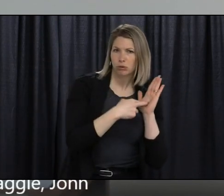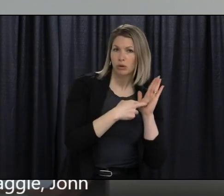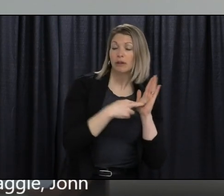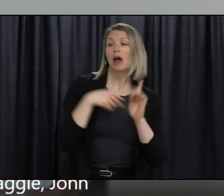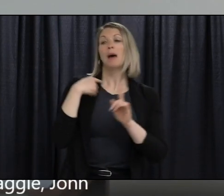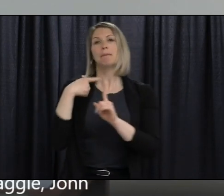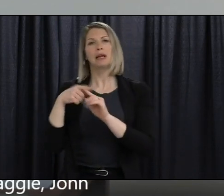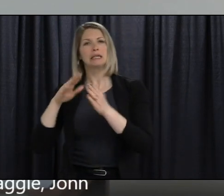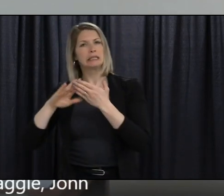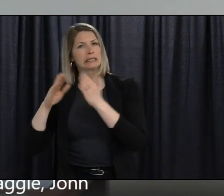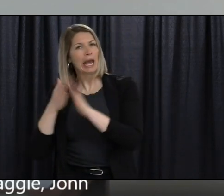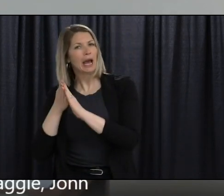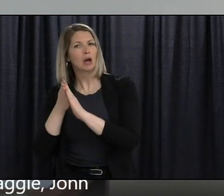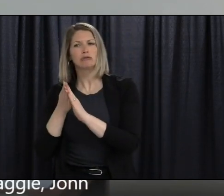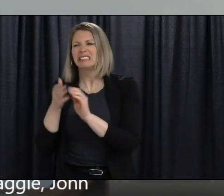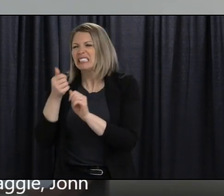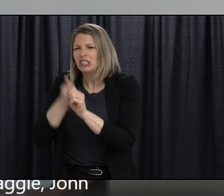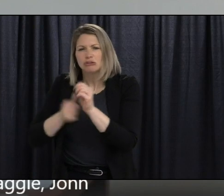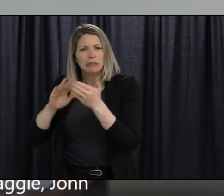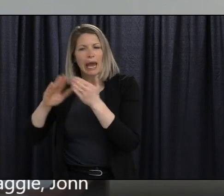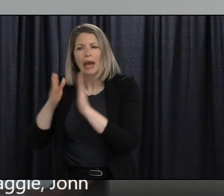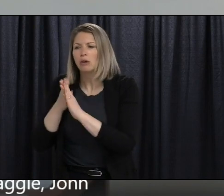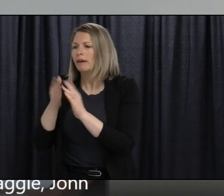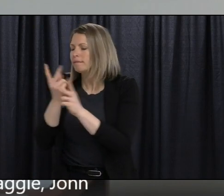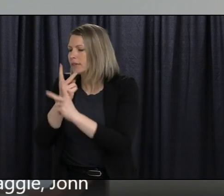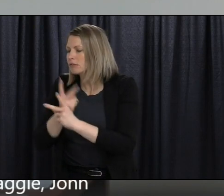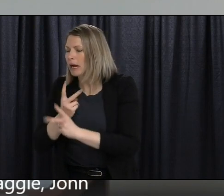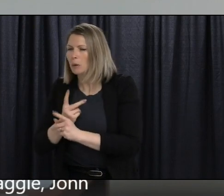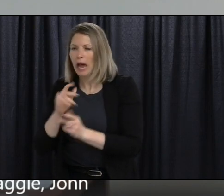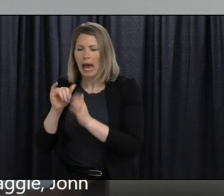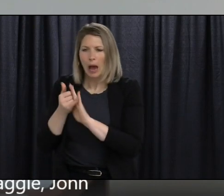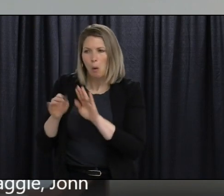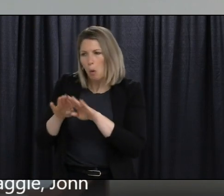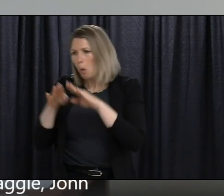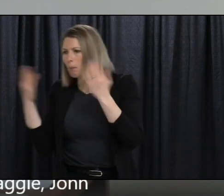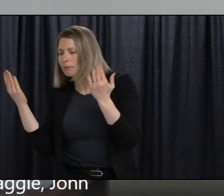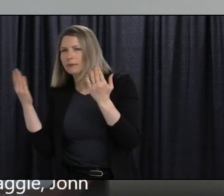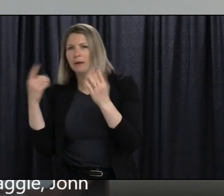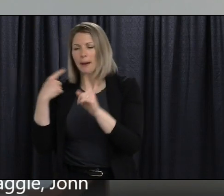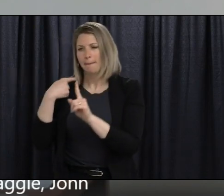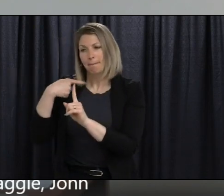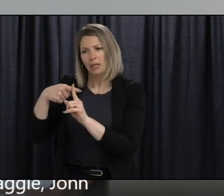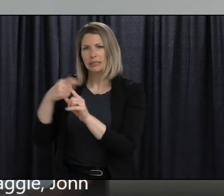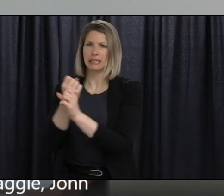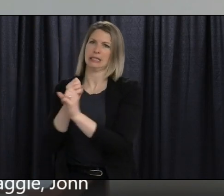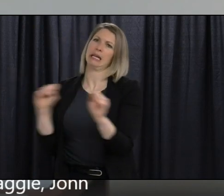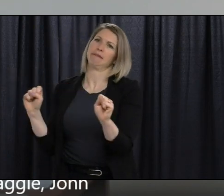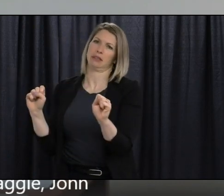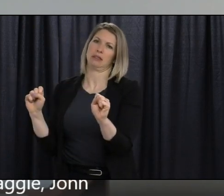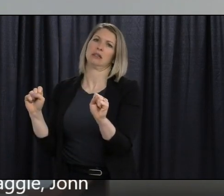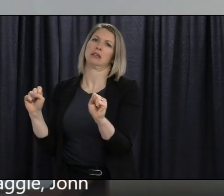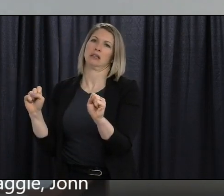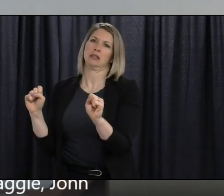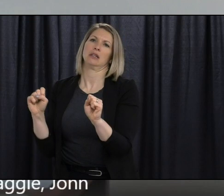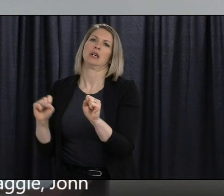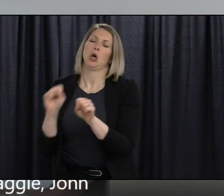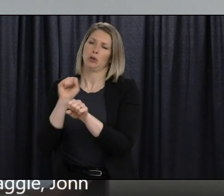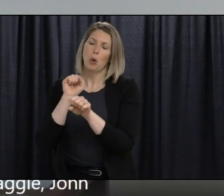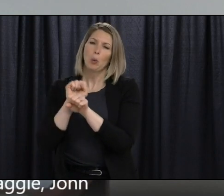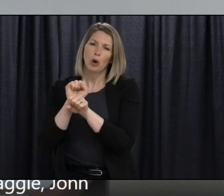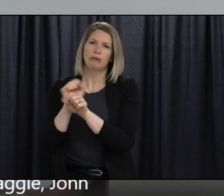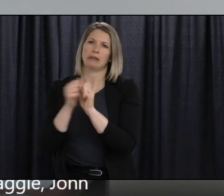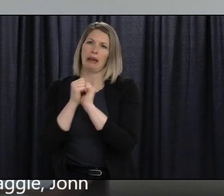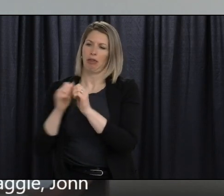in their own way. And the comments around the use of public spaces and parks and the limitations they put on them are